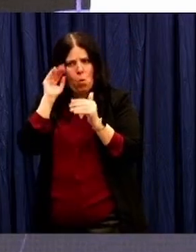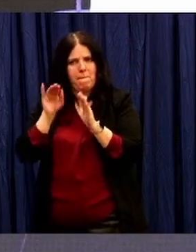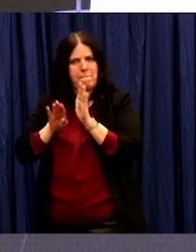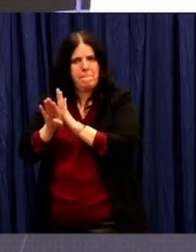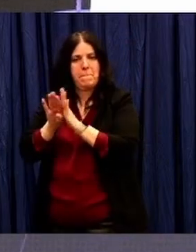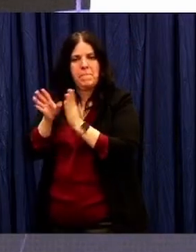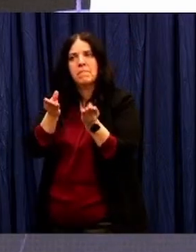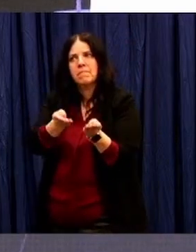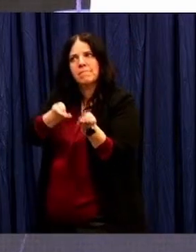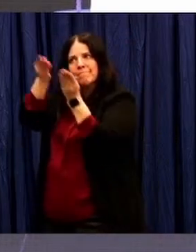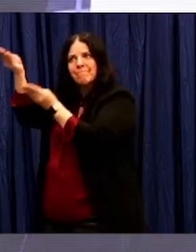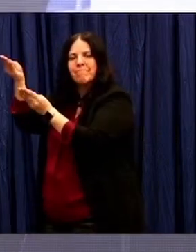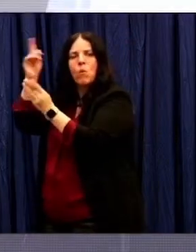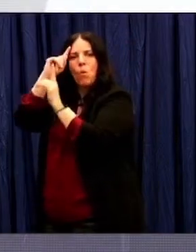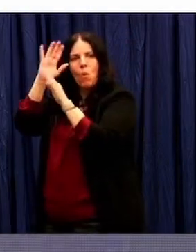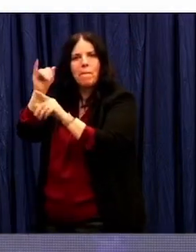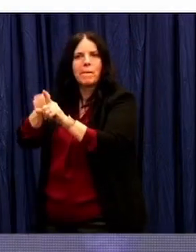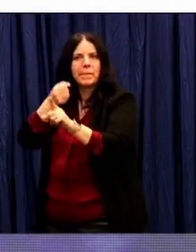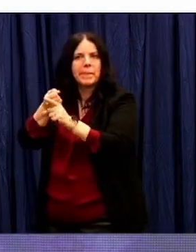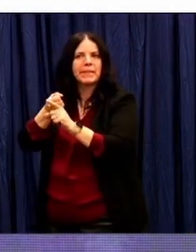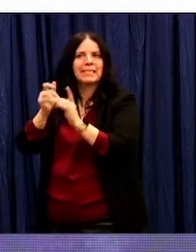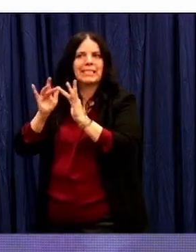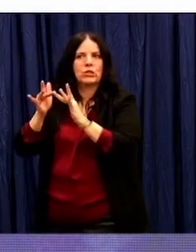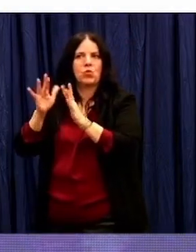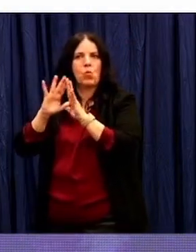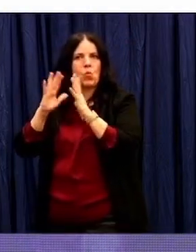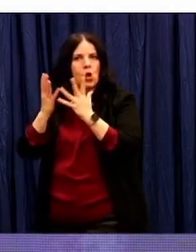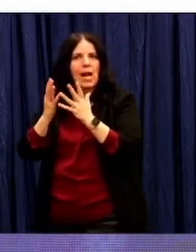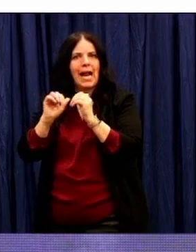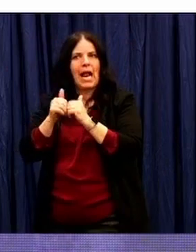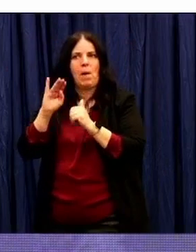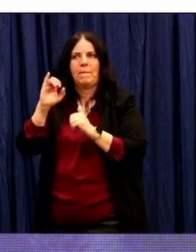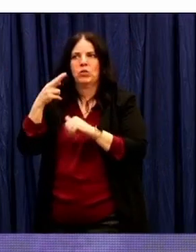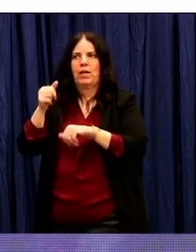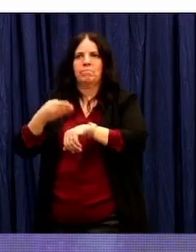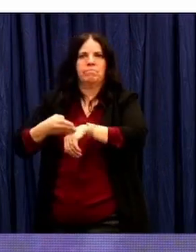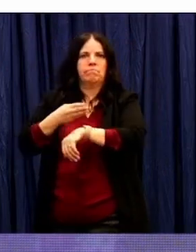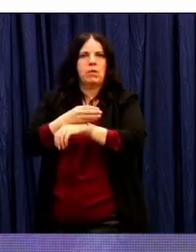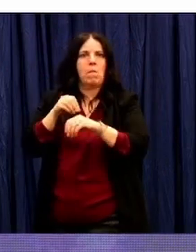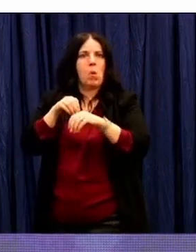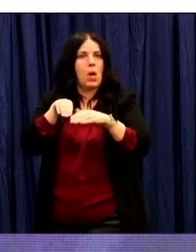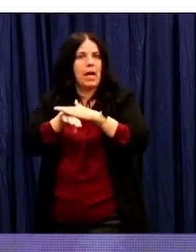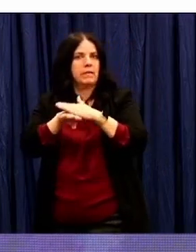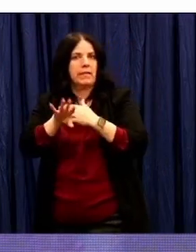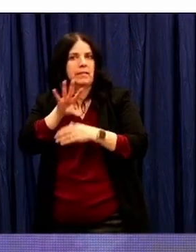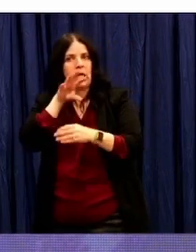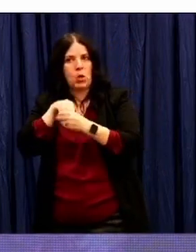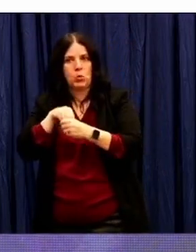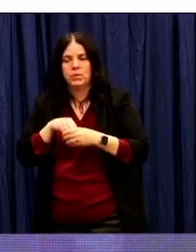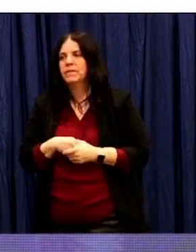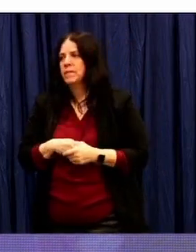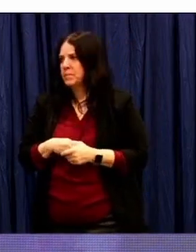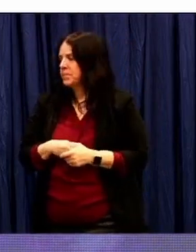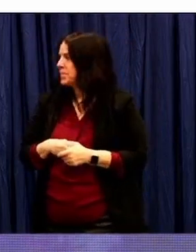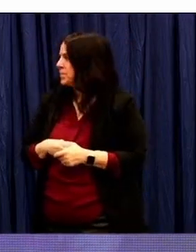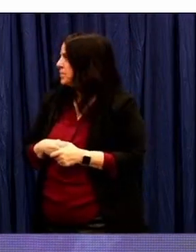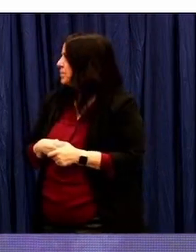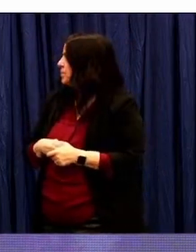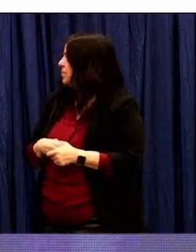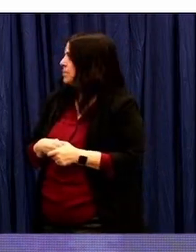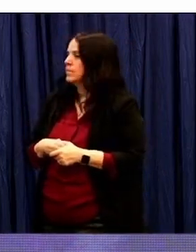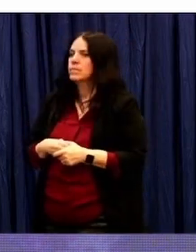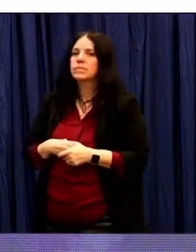impact on the digital world in Michigan and how we can make it more accessible and more inclusive. So as